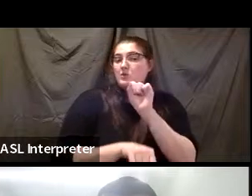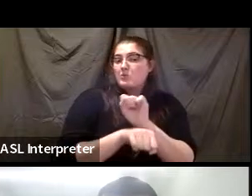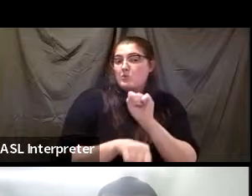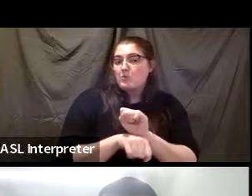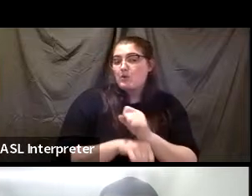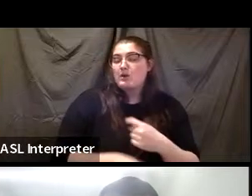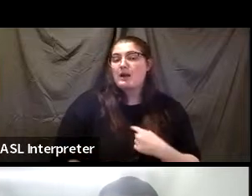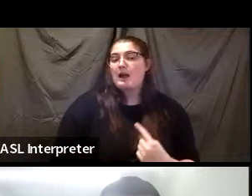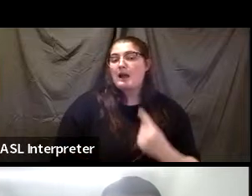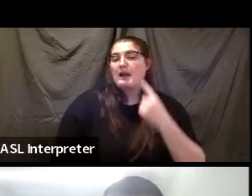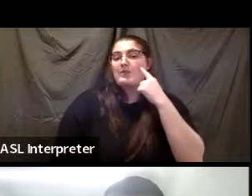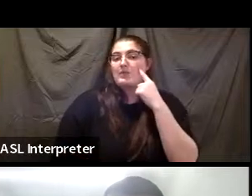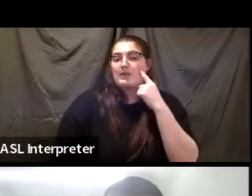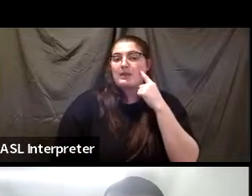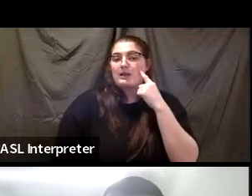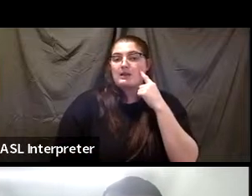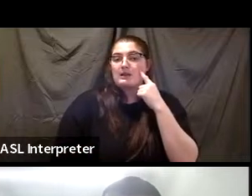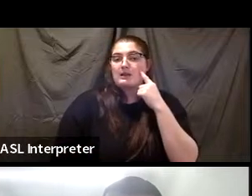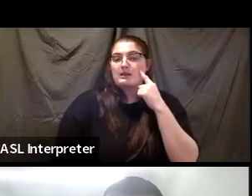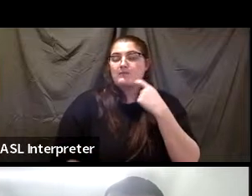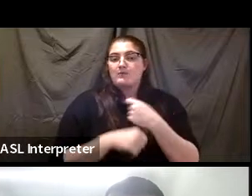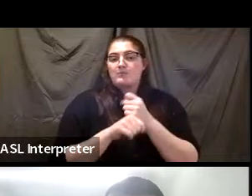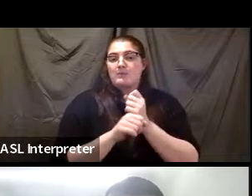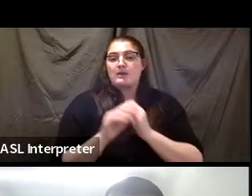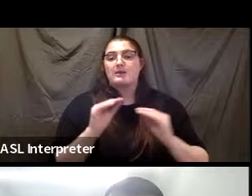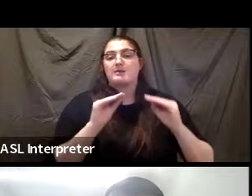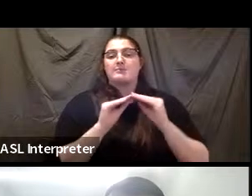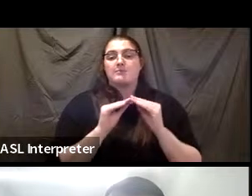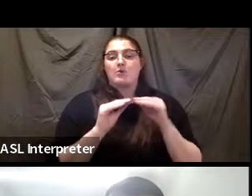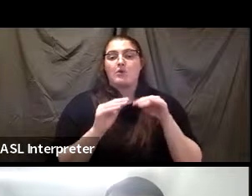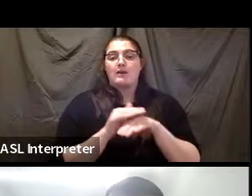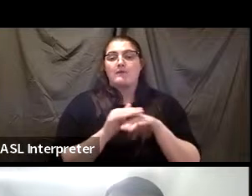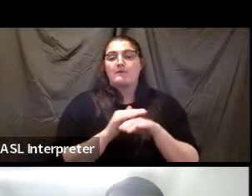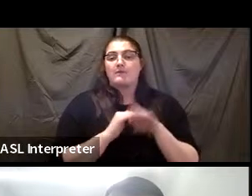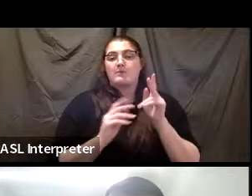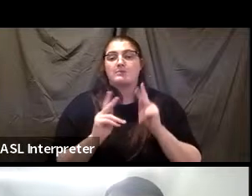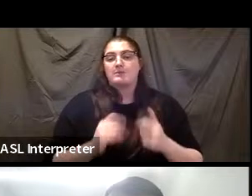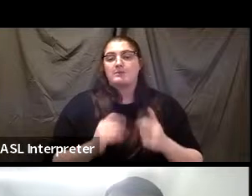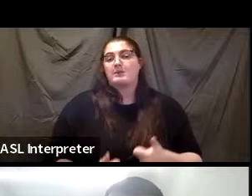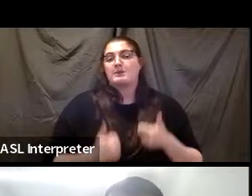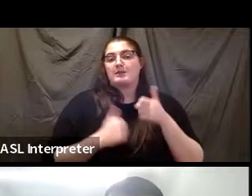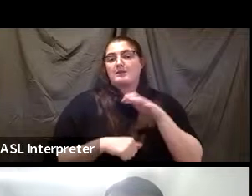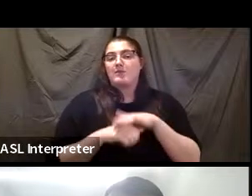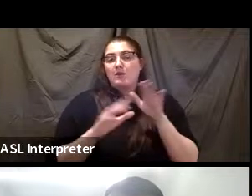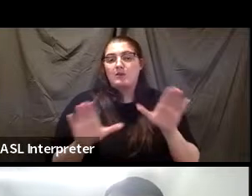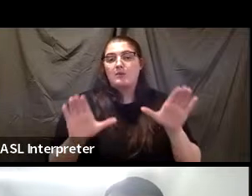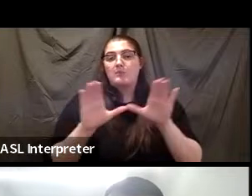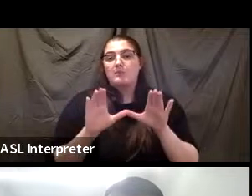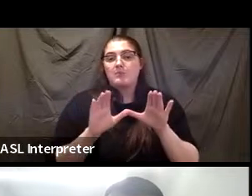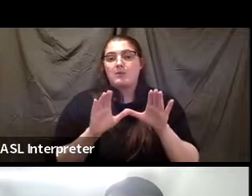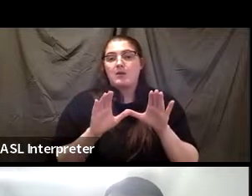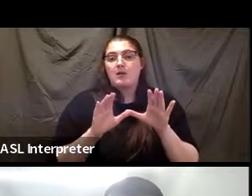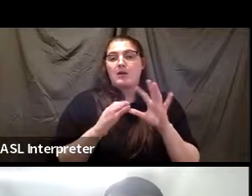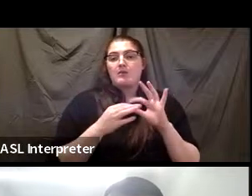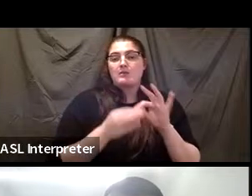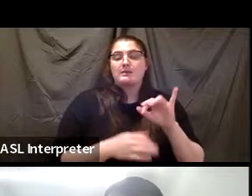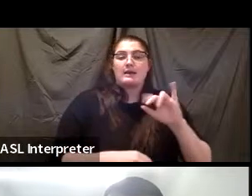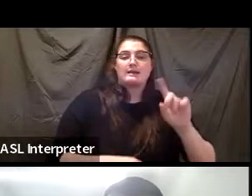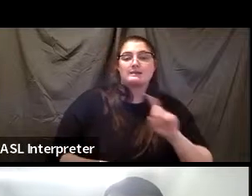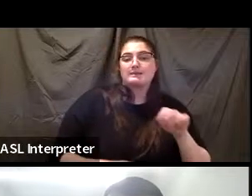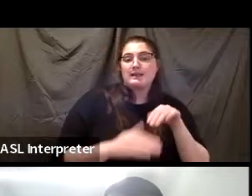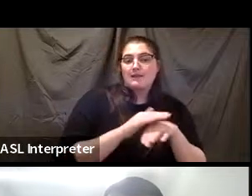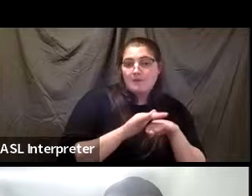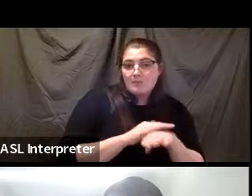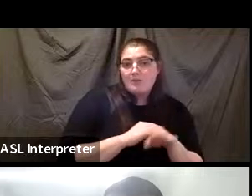think if you make it more available to folks that live on the block in terms of IZ availability